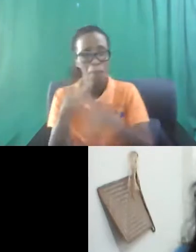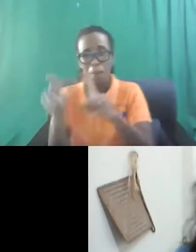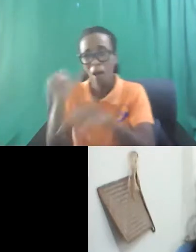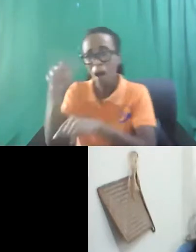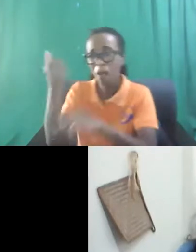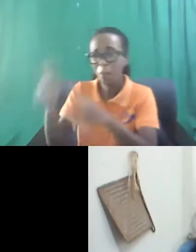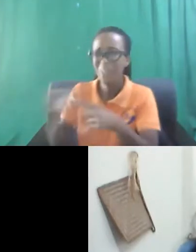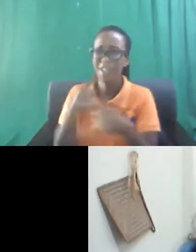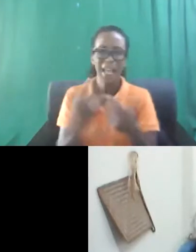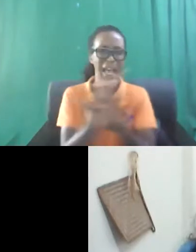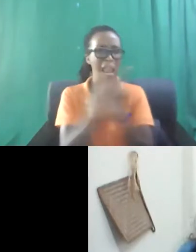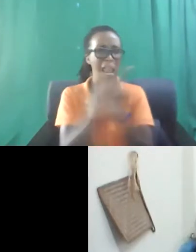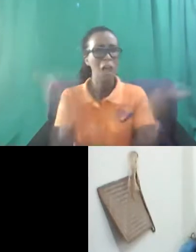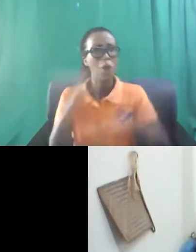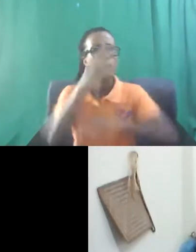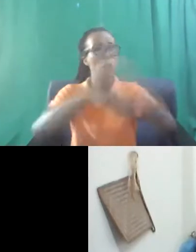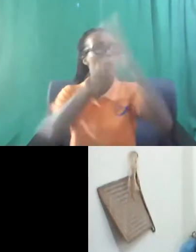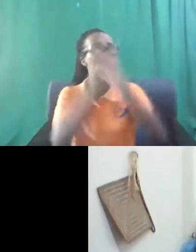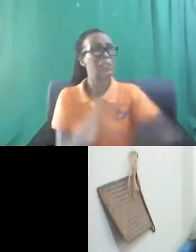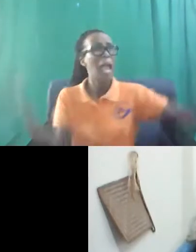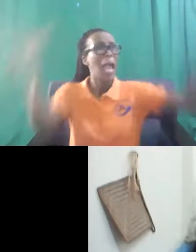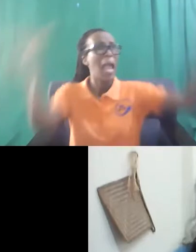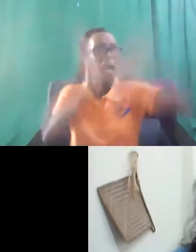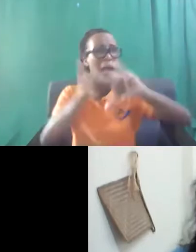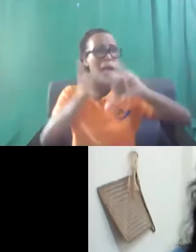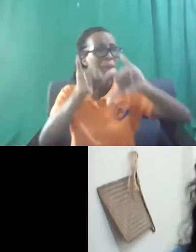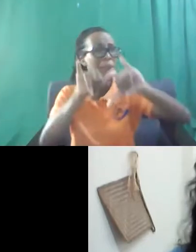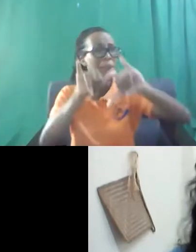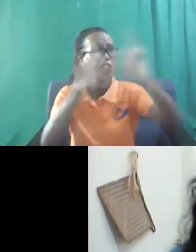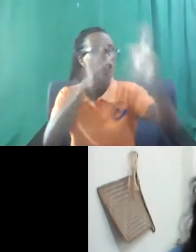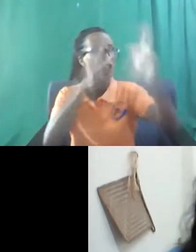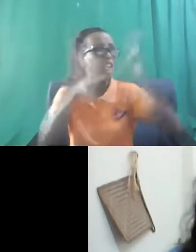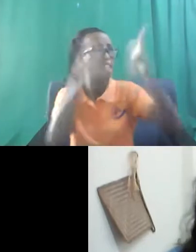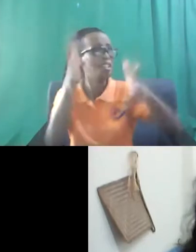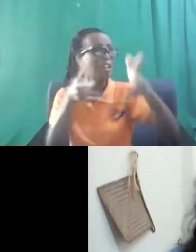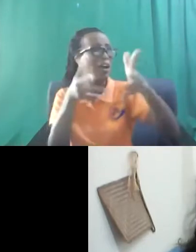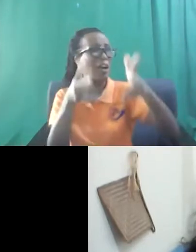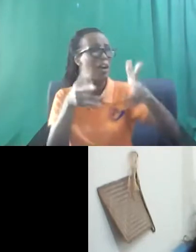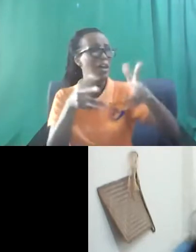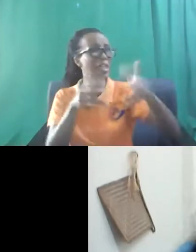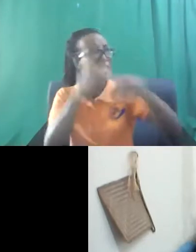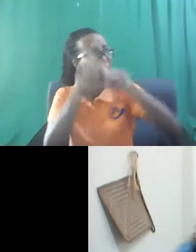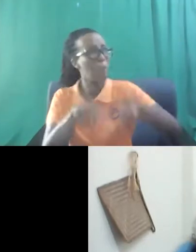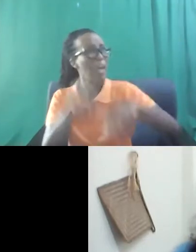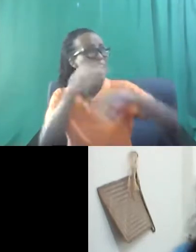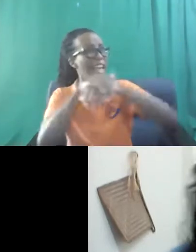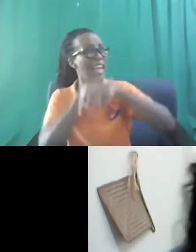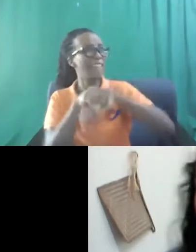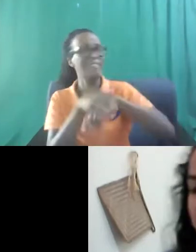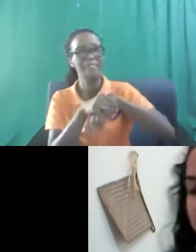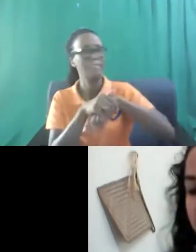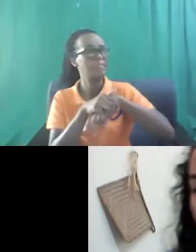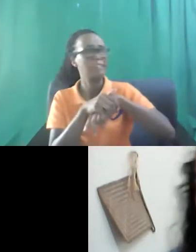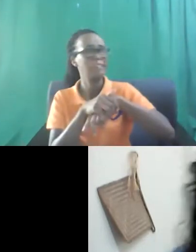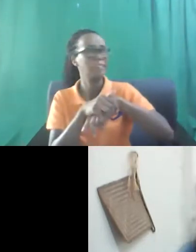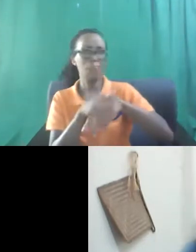language and it's like gestures and it's based on English and, you know, it's not real. But